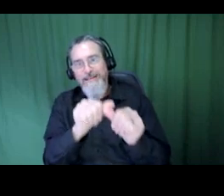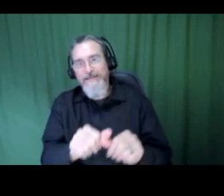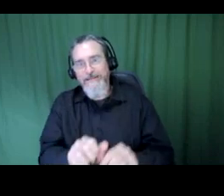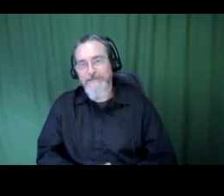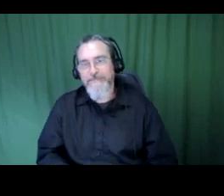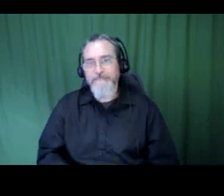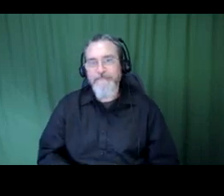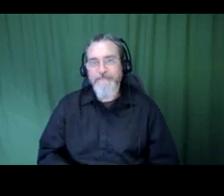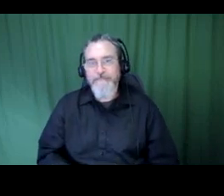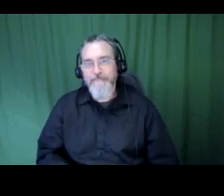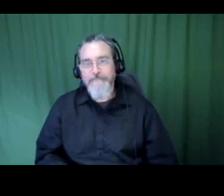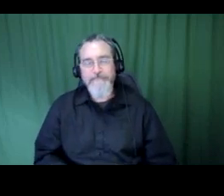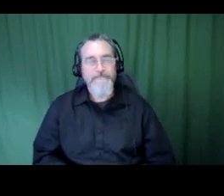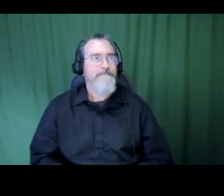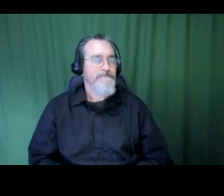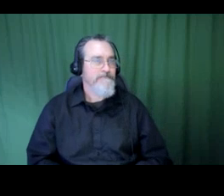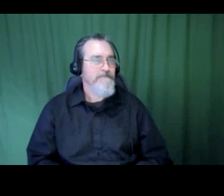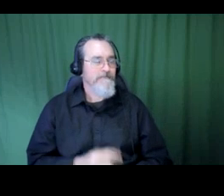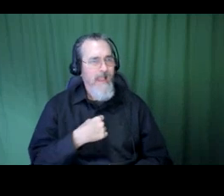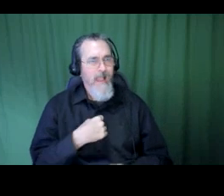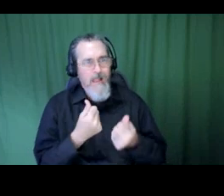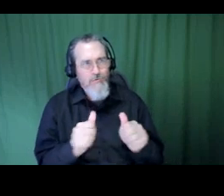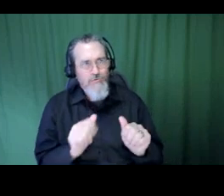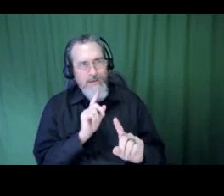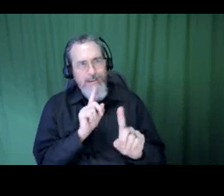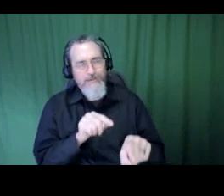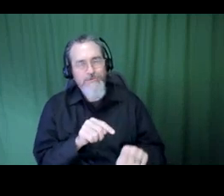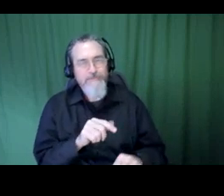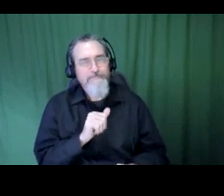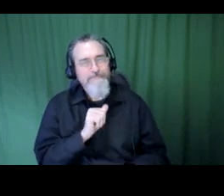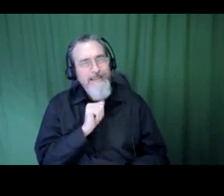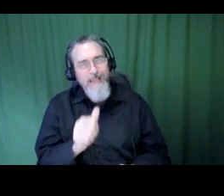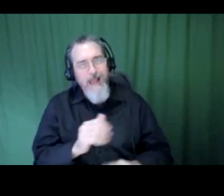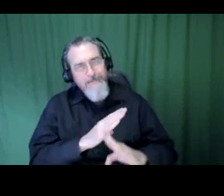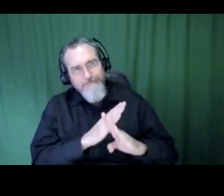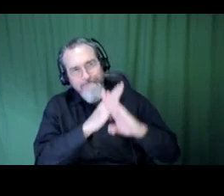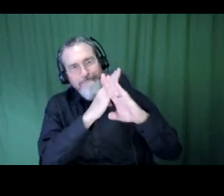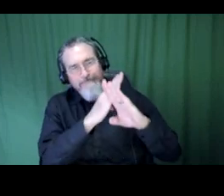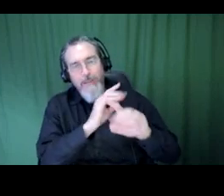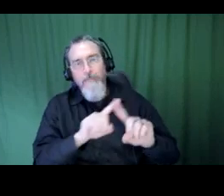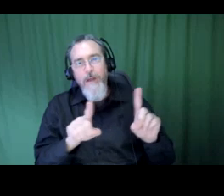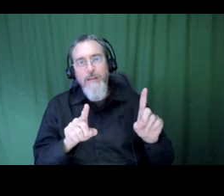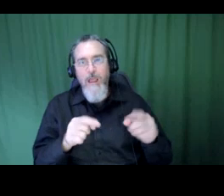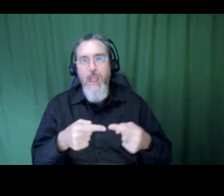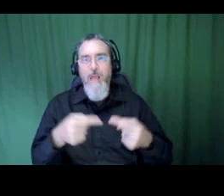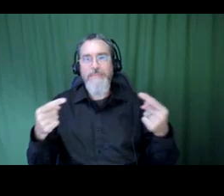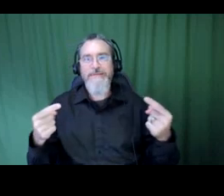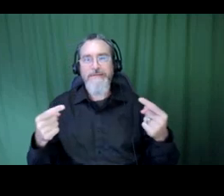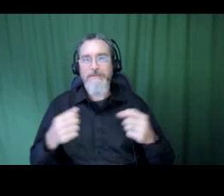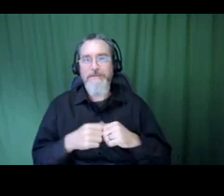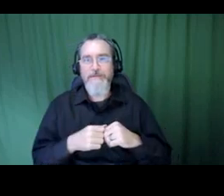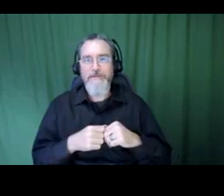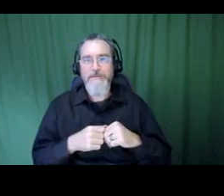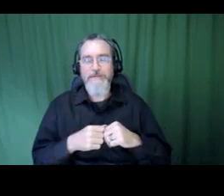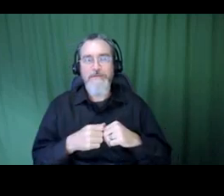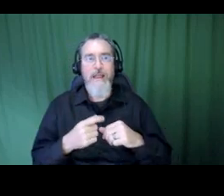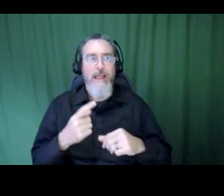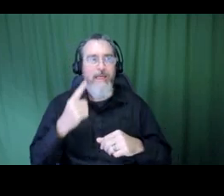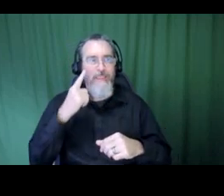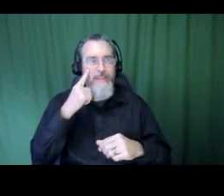I mean, I could try to talk about that a little bit. I wouldn't say a pitfall, rather, I would say a completely opposite. Support